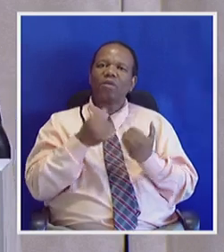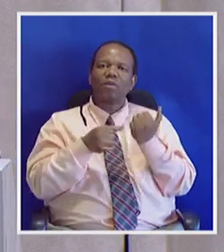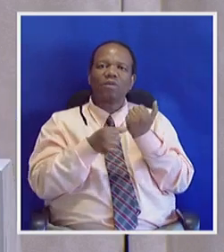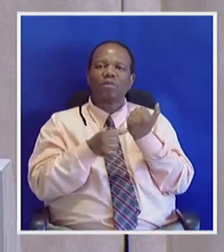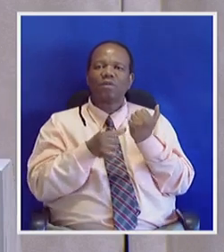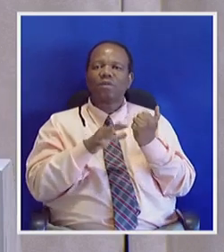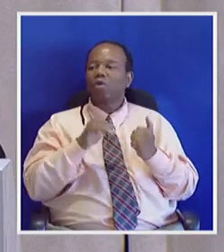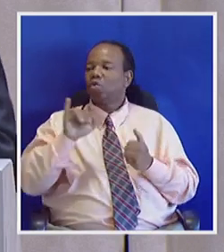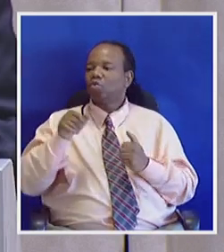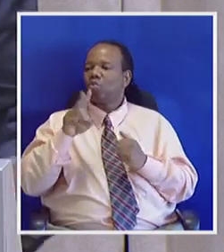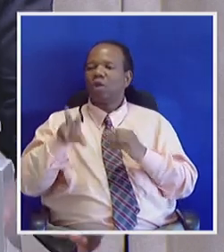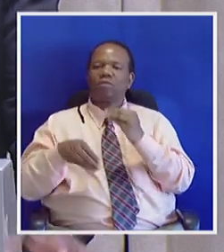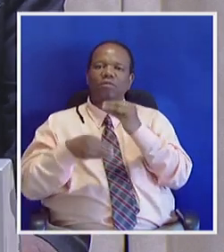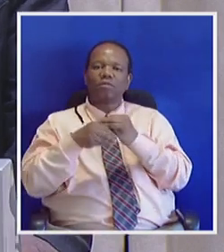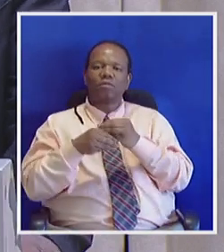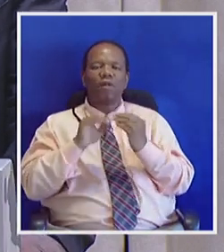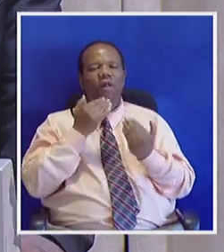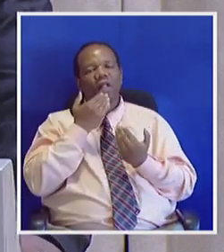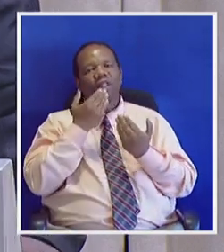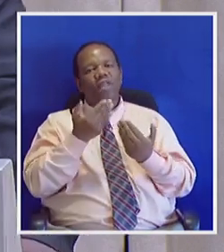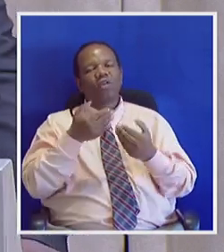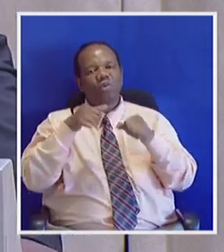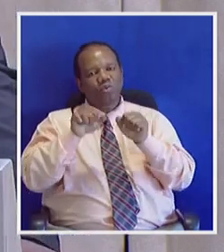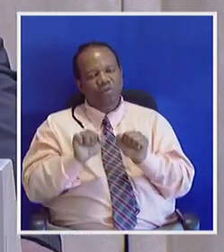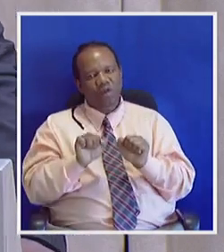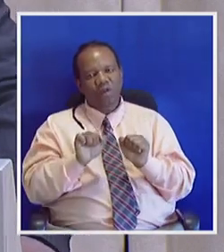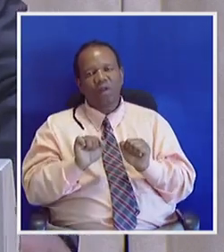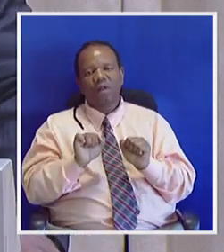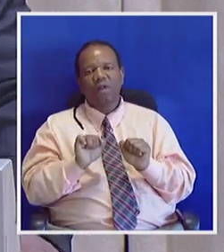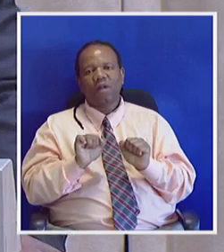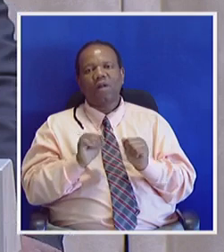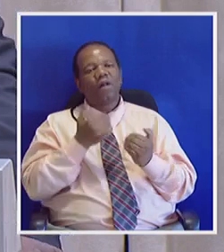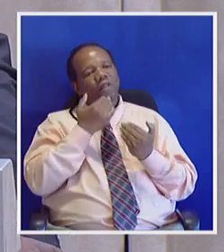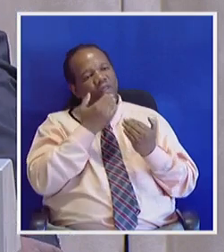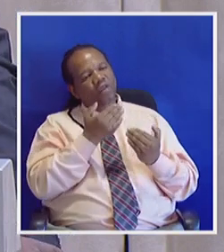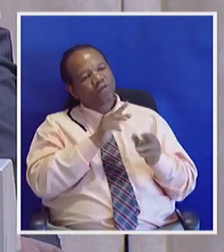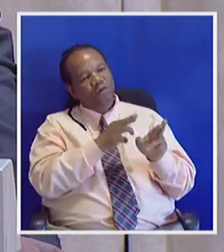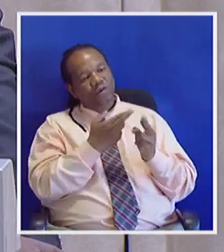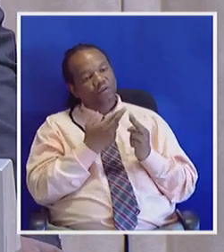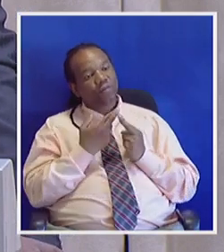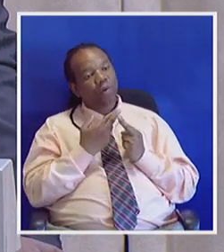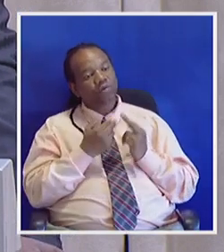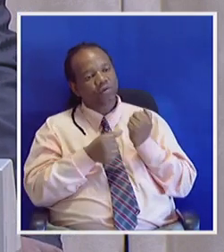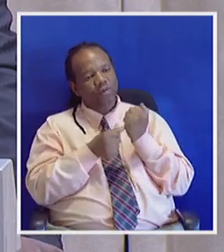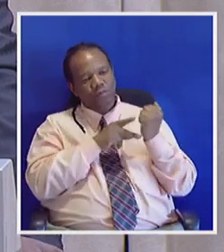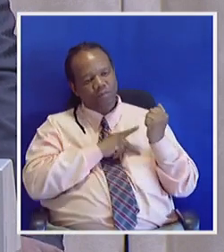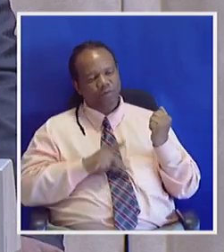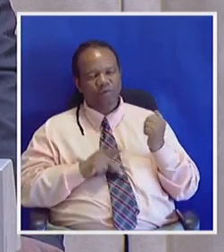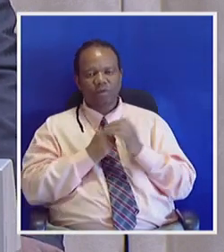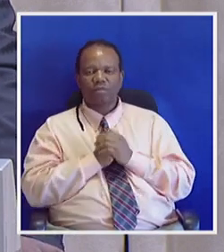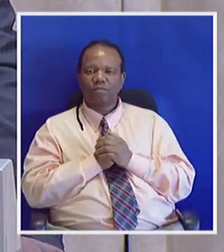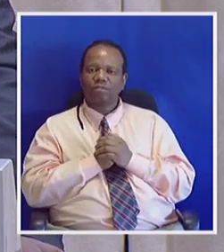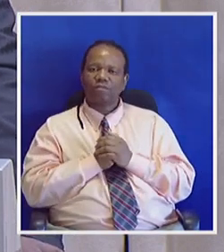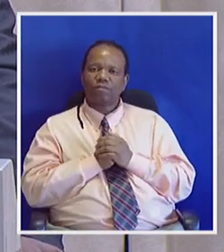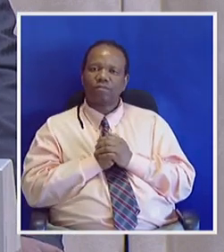Honorable Julius. Thank you, Chairperson. Thank you for the response, Deputy President. But there